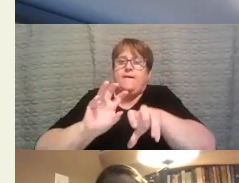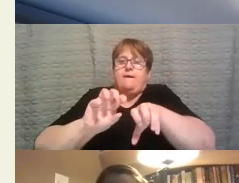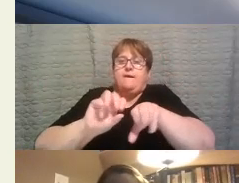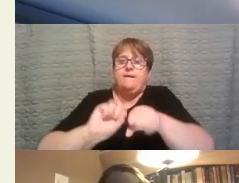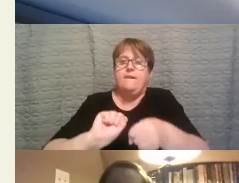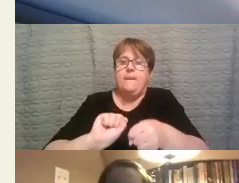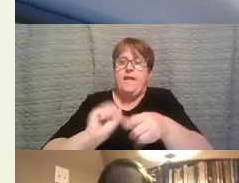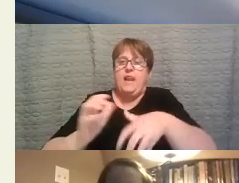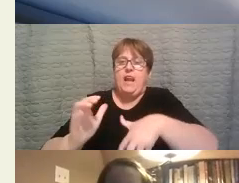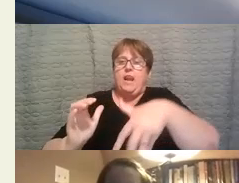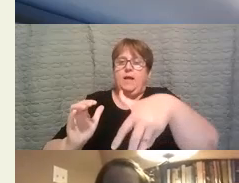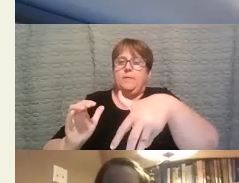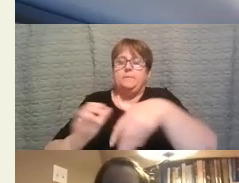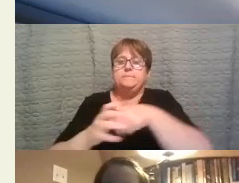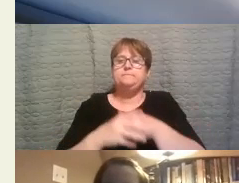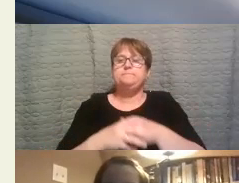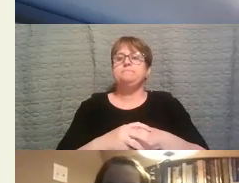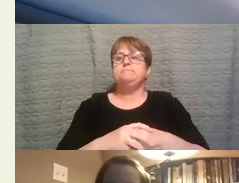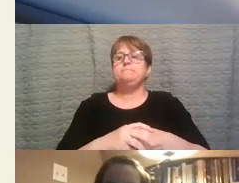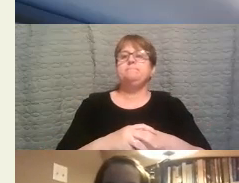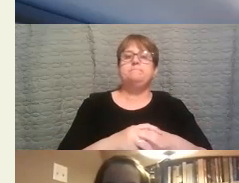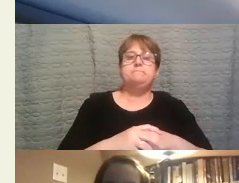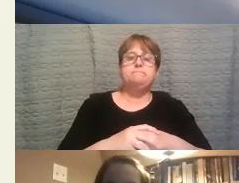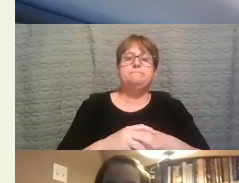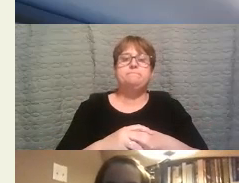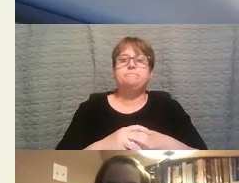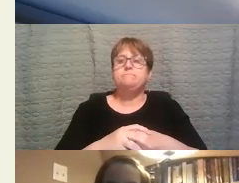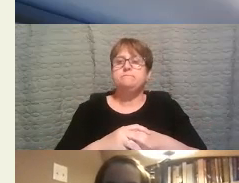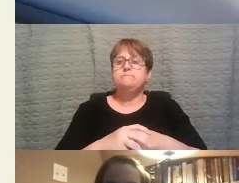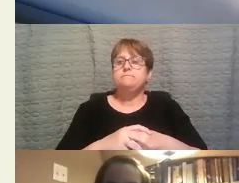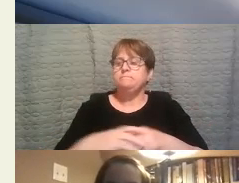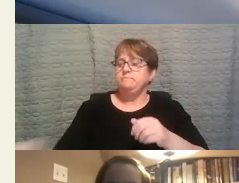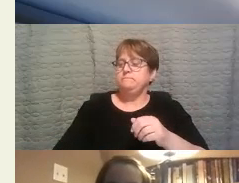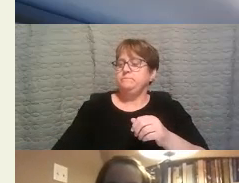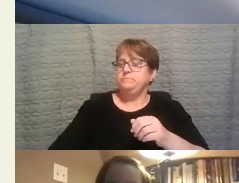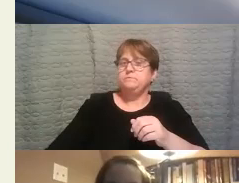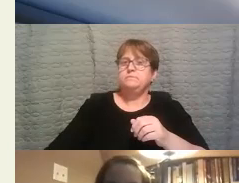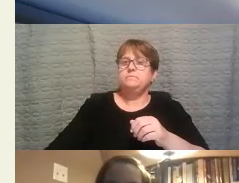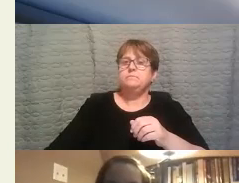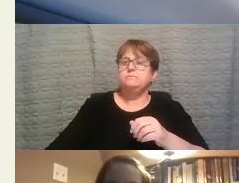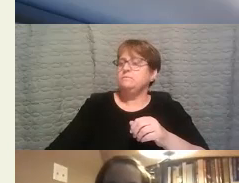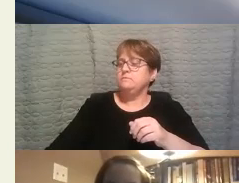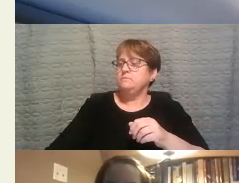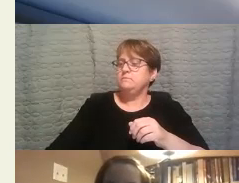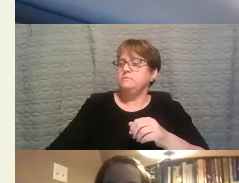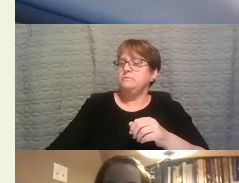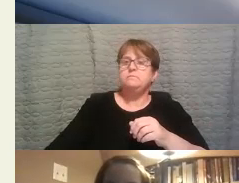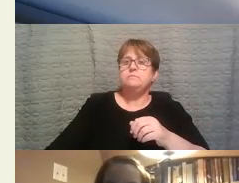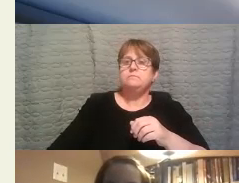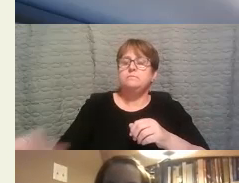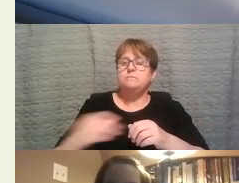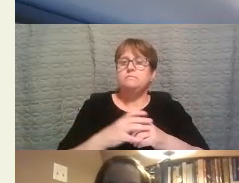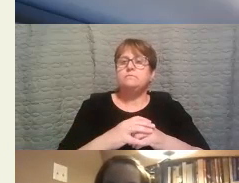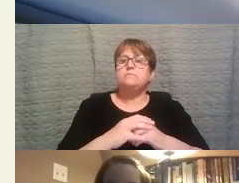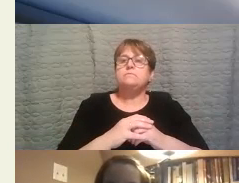Y lo que estamos haciendo nosotros es ayudar a la señora, la embarazada,